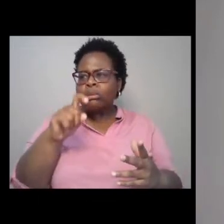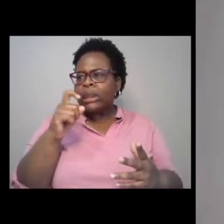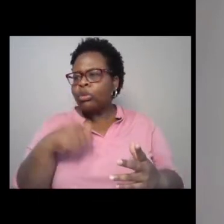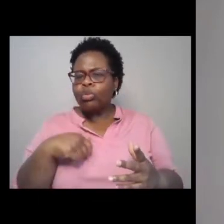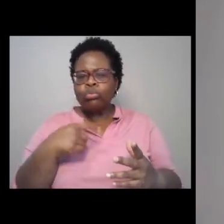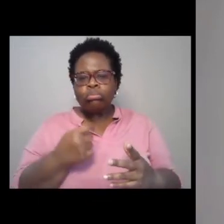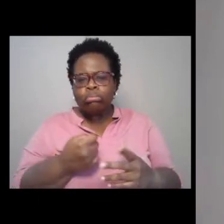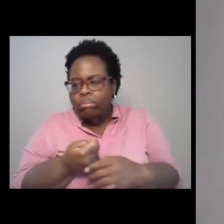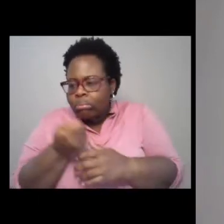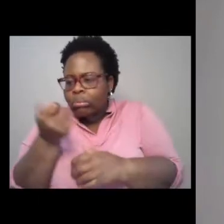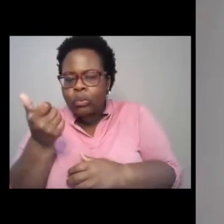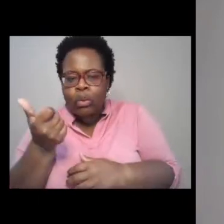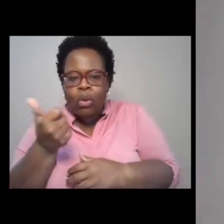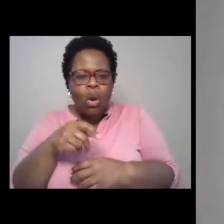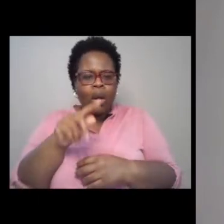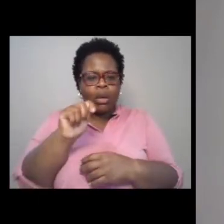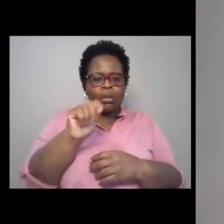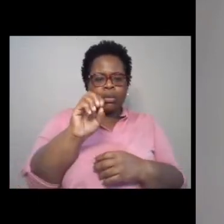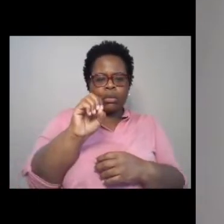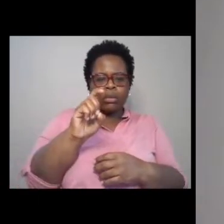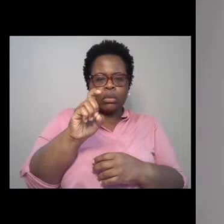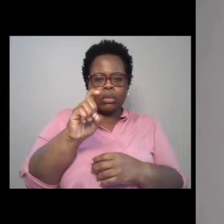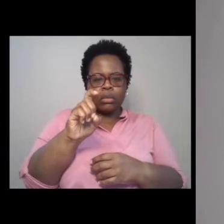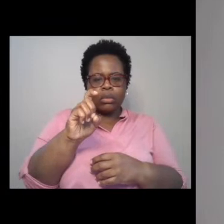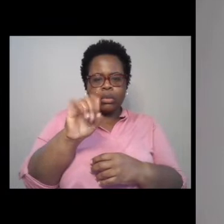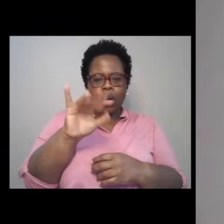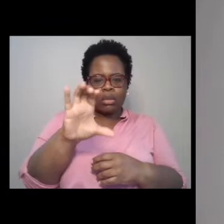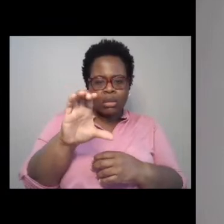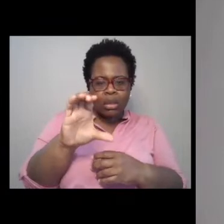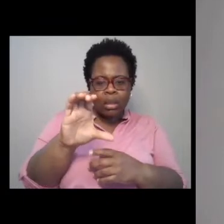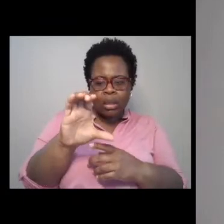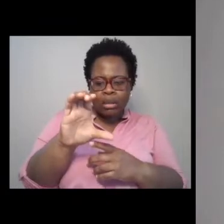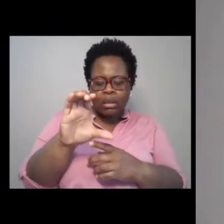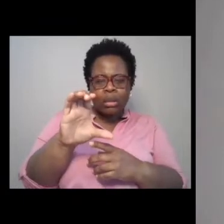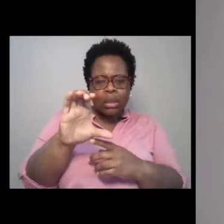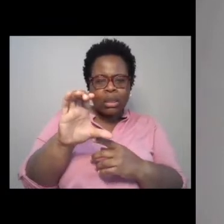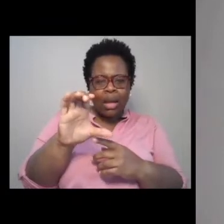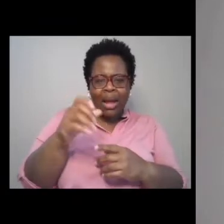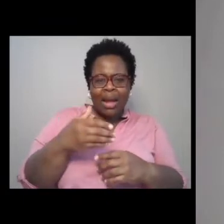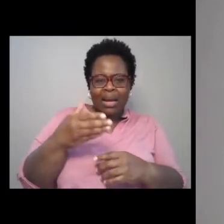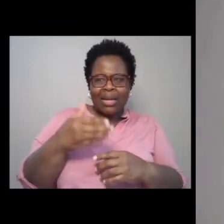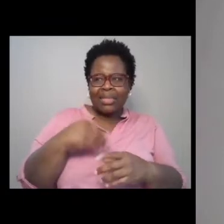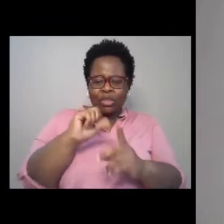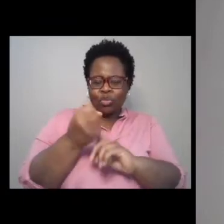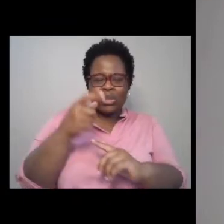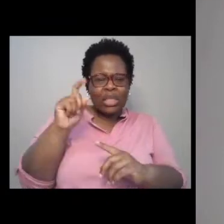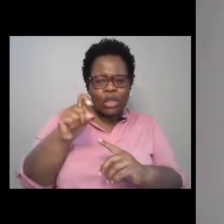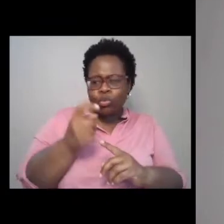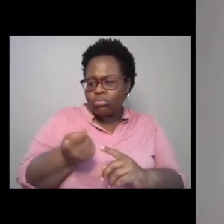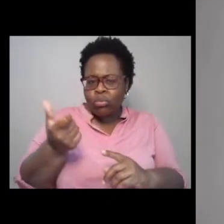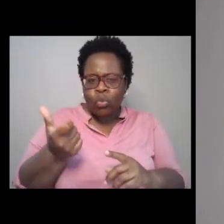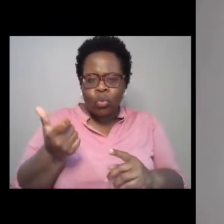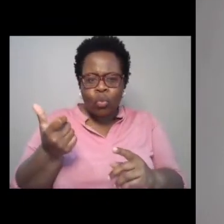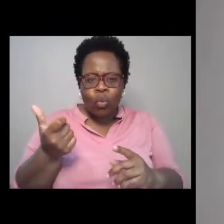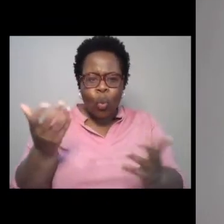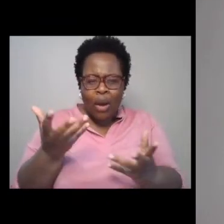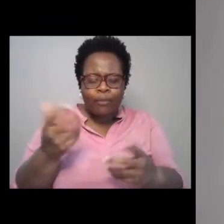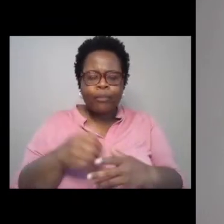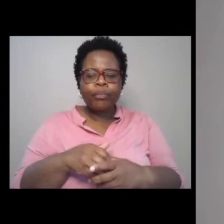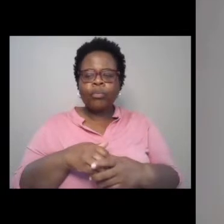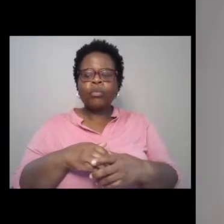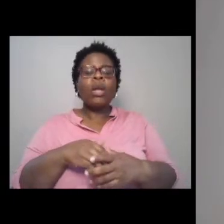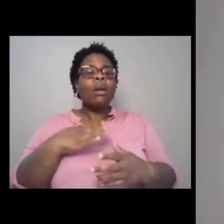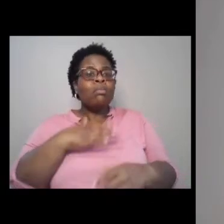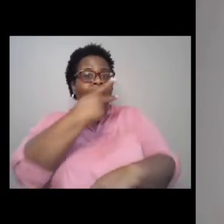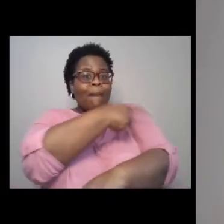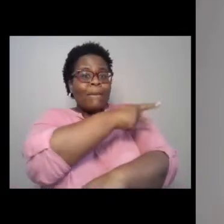negative influences that I needed to remove? The two big questions I ask with every patient that I work with is what is it that their